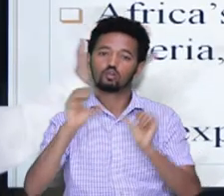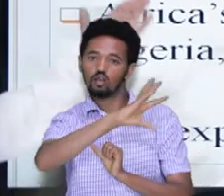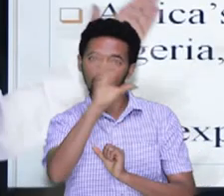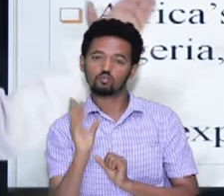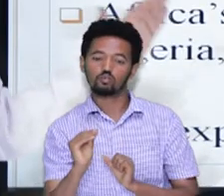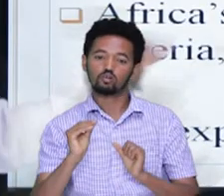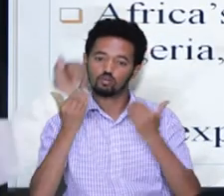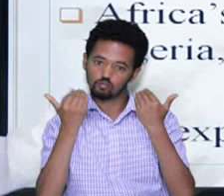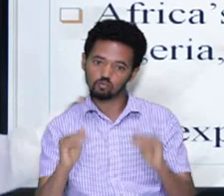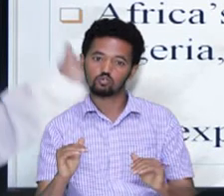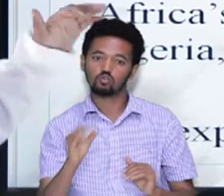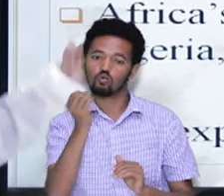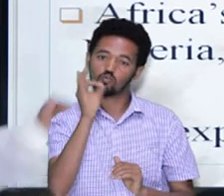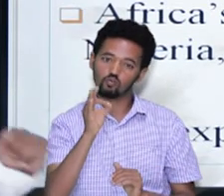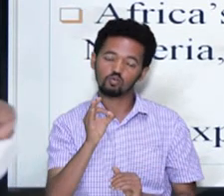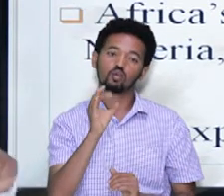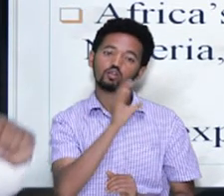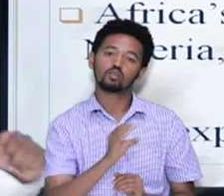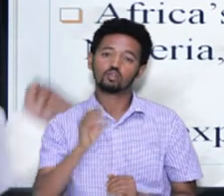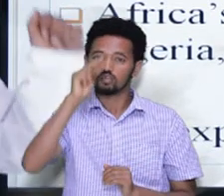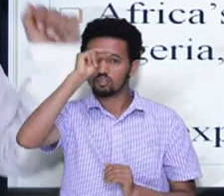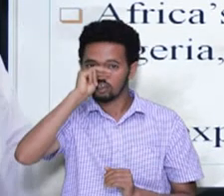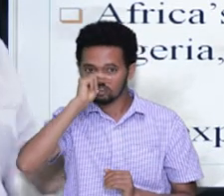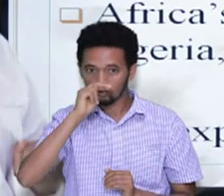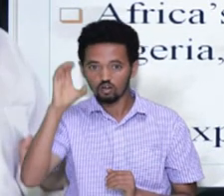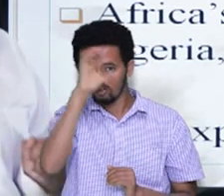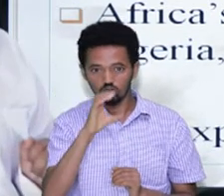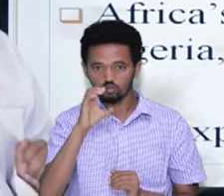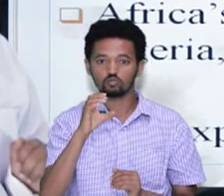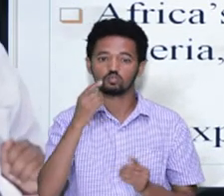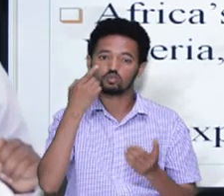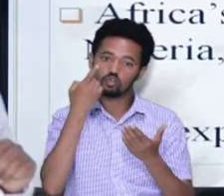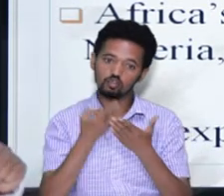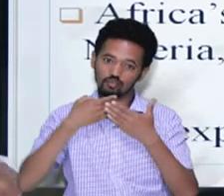Africa's most populous country, Nigeria, is found in this region.